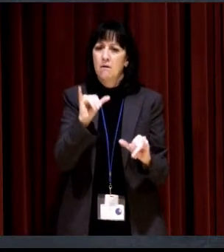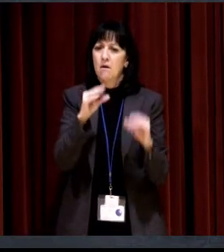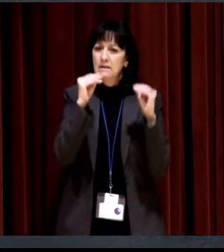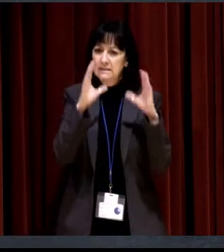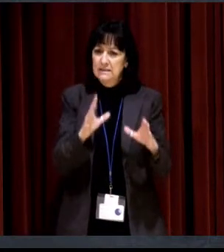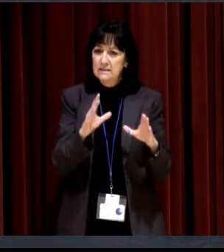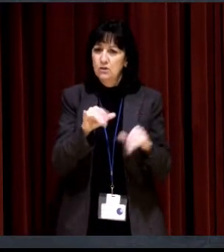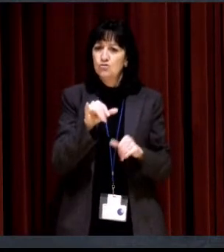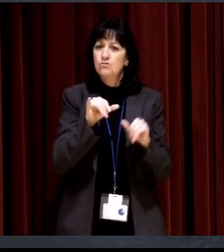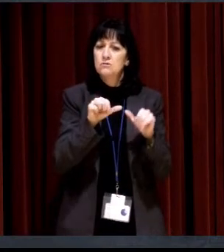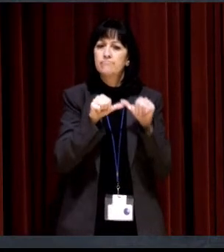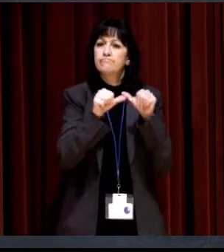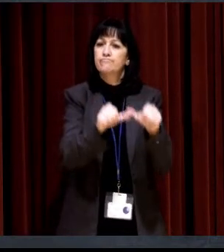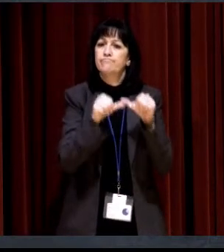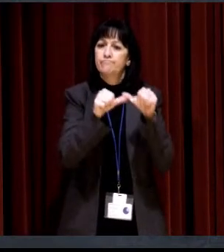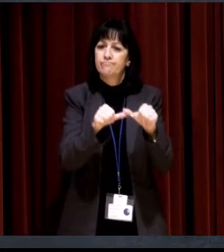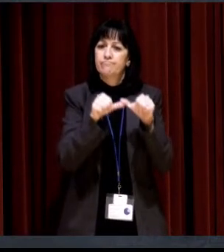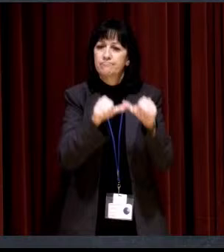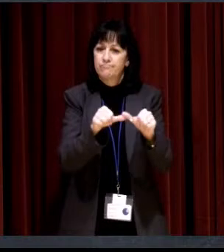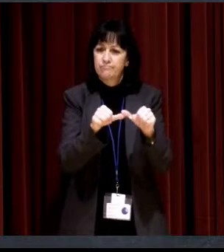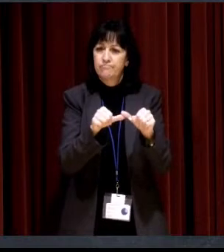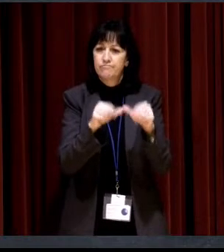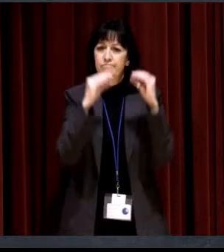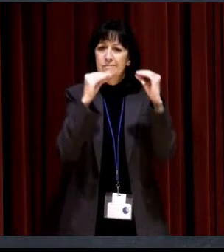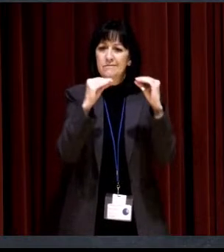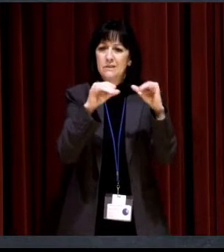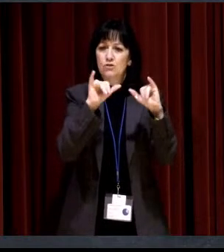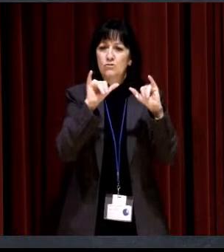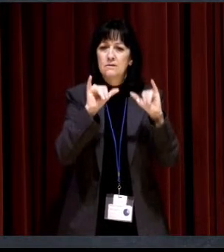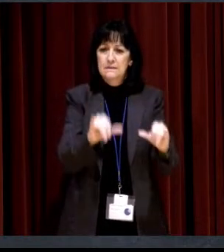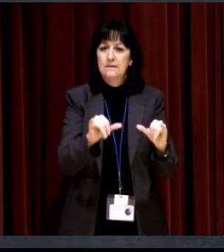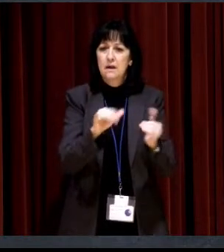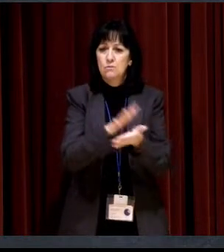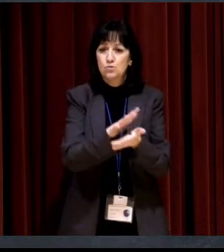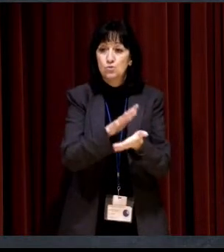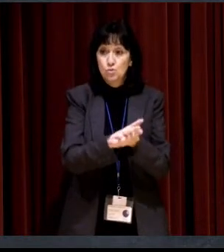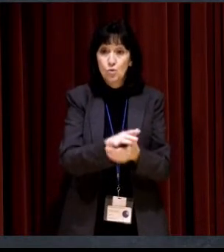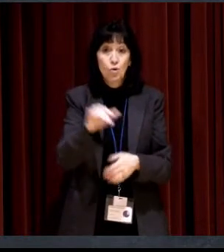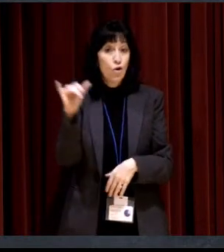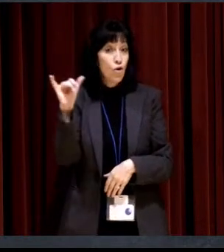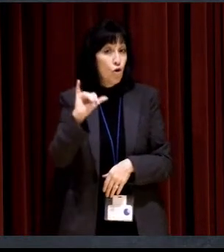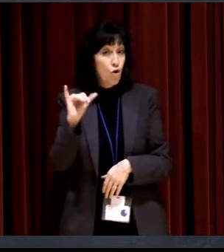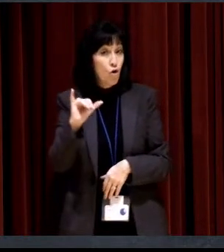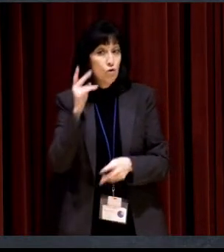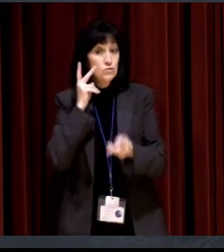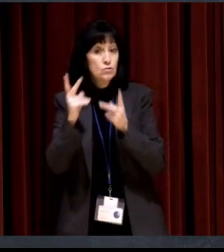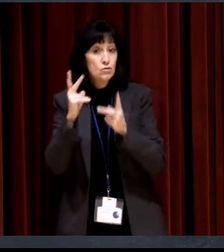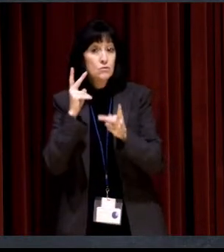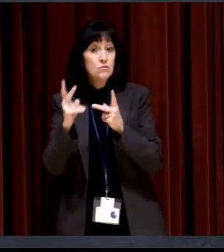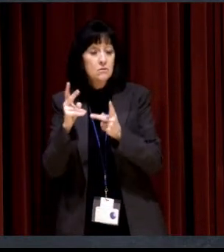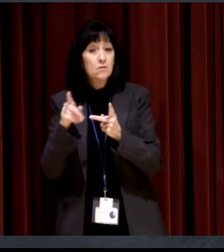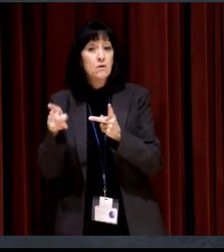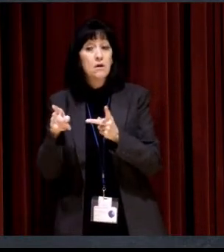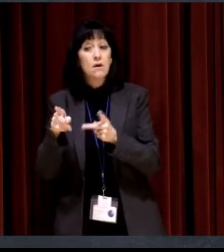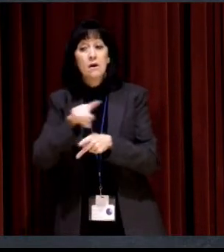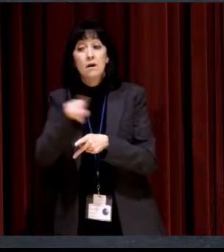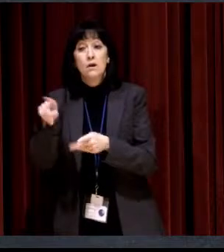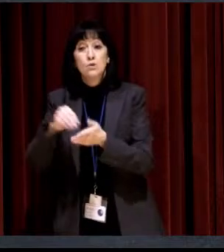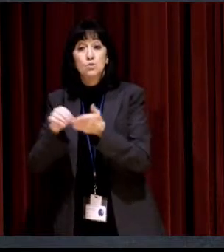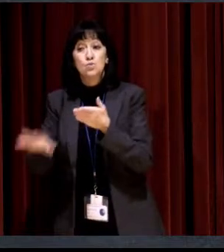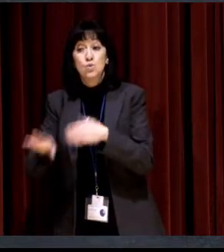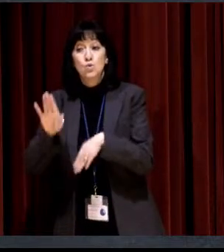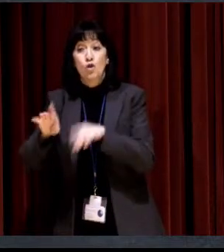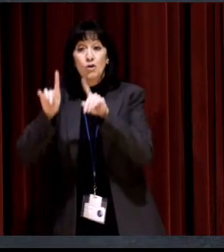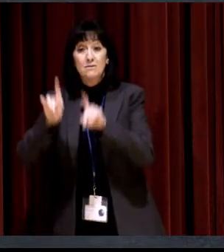up, test scores went way up. So that didn't happen by accident. I understand